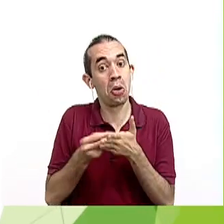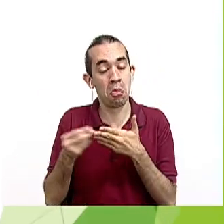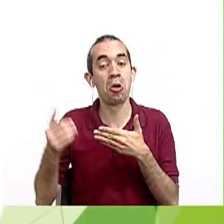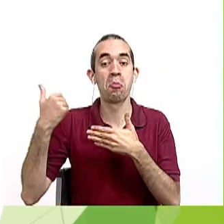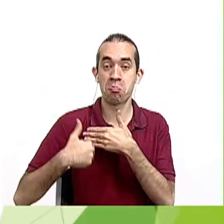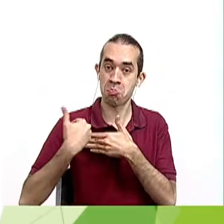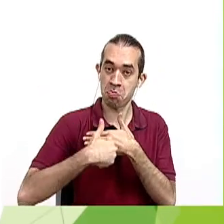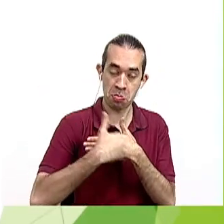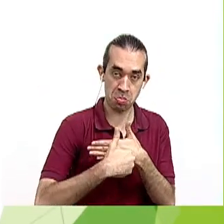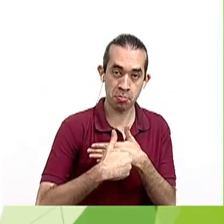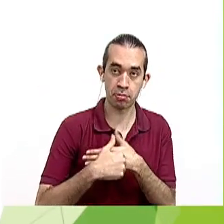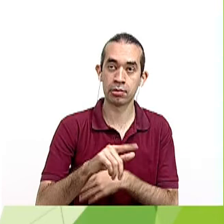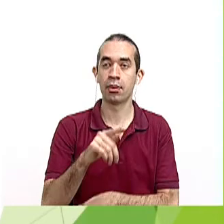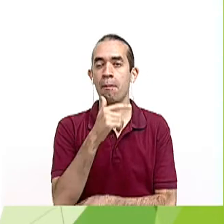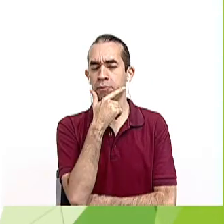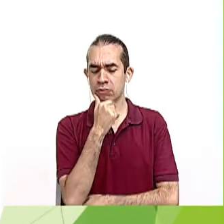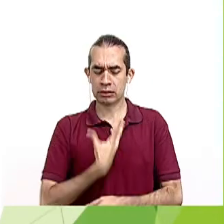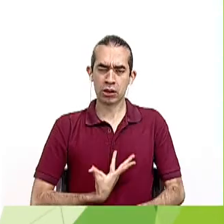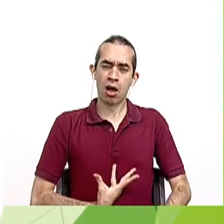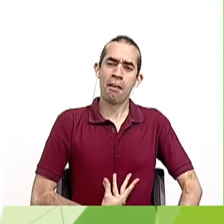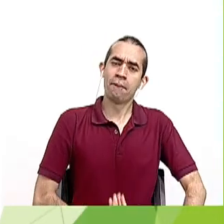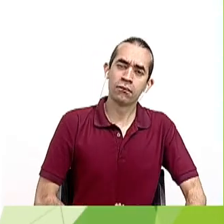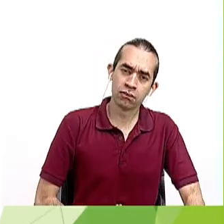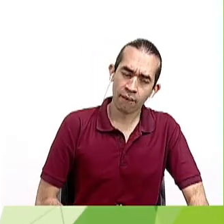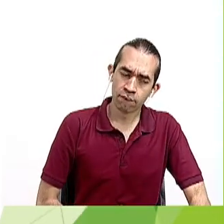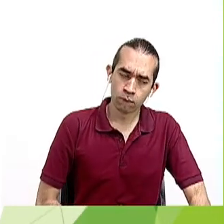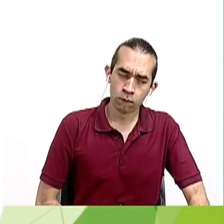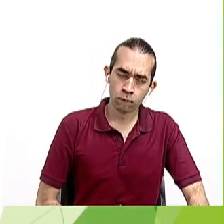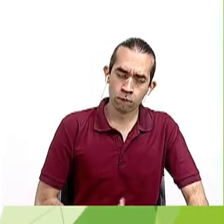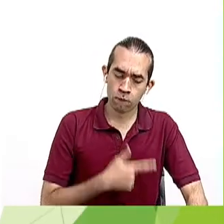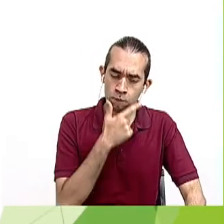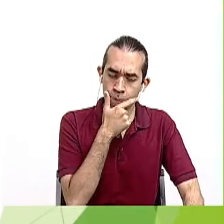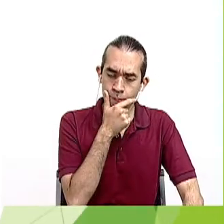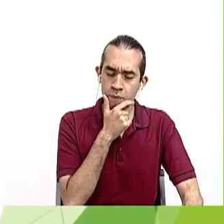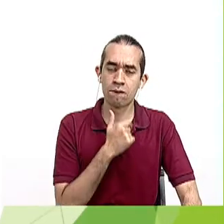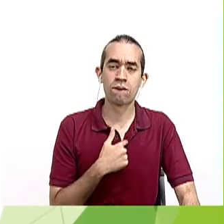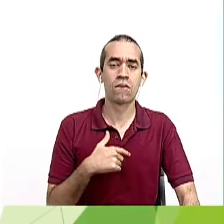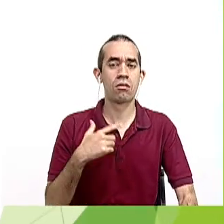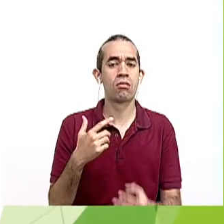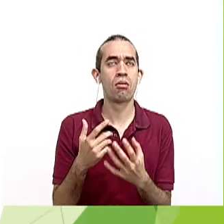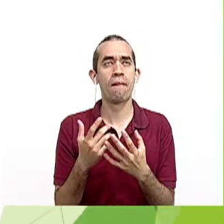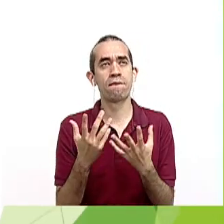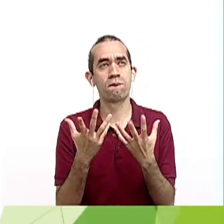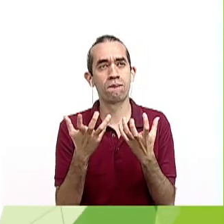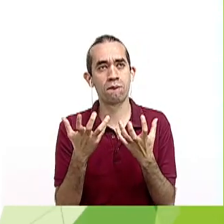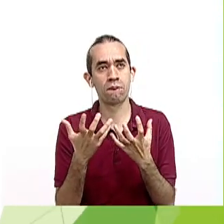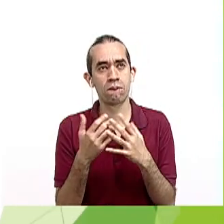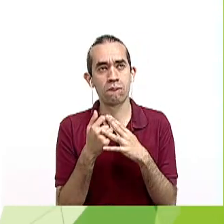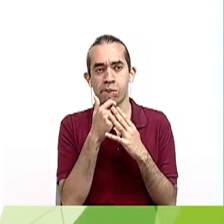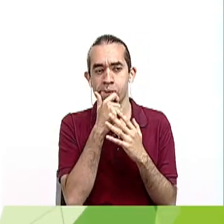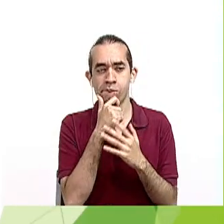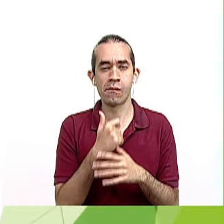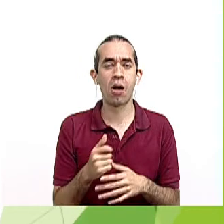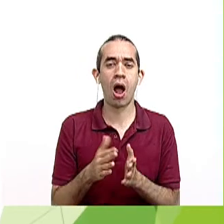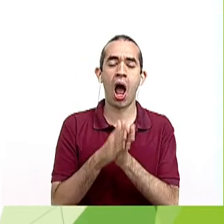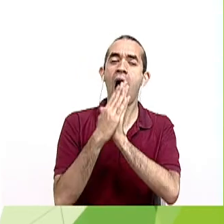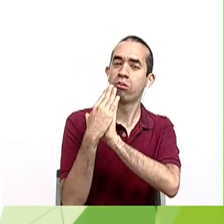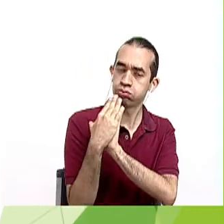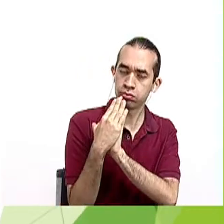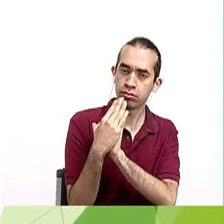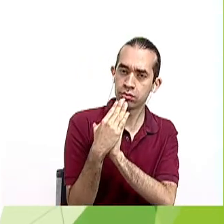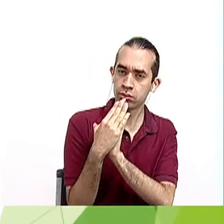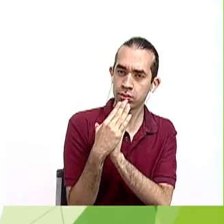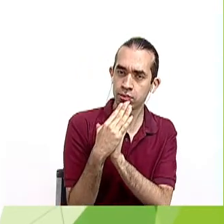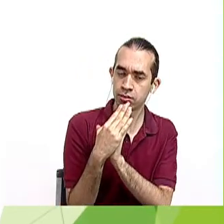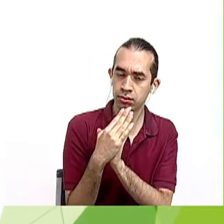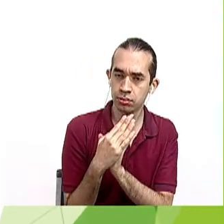bread. I'm hungry. I think I like a sandwich. Mom, I want a